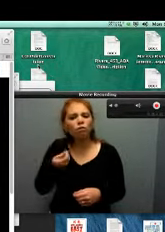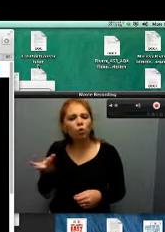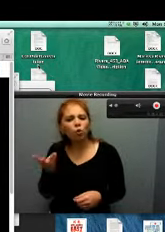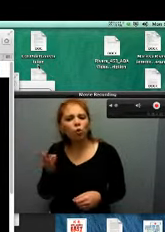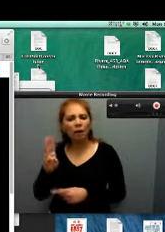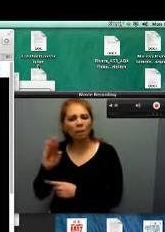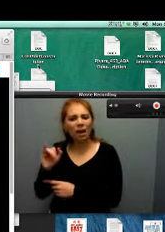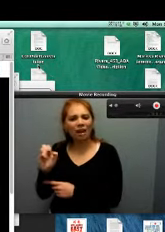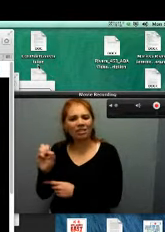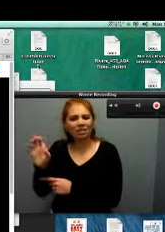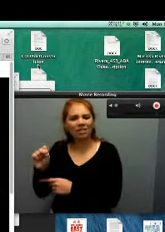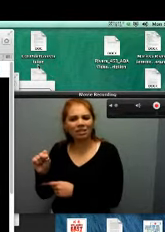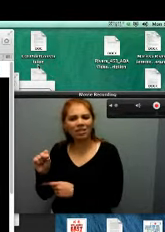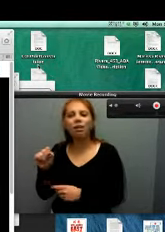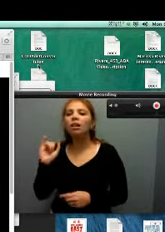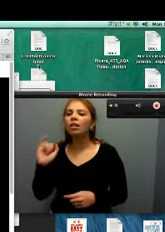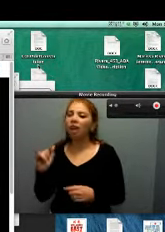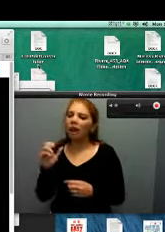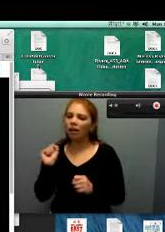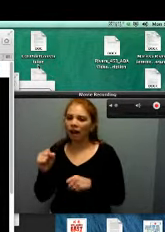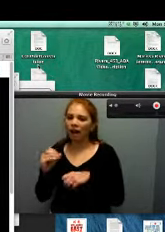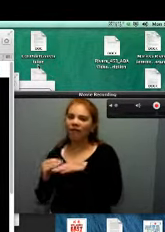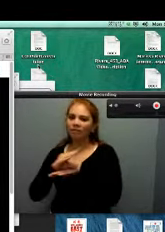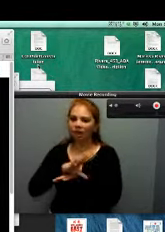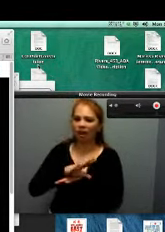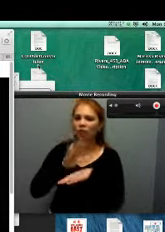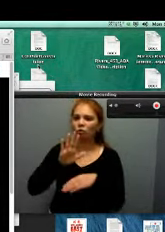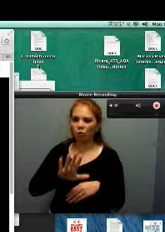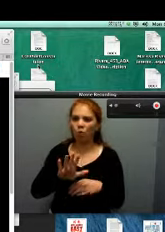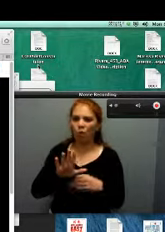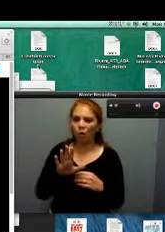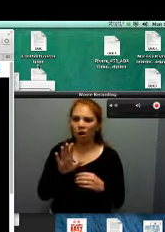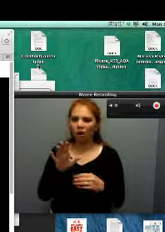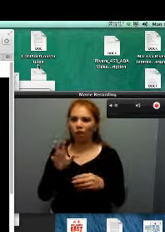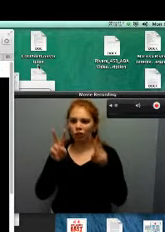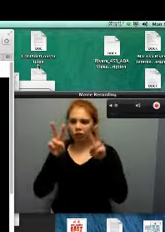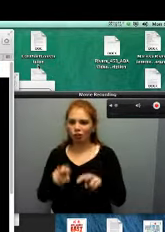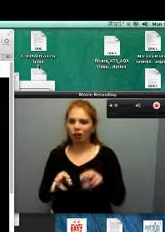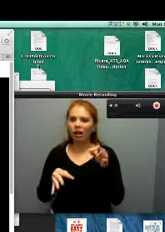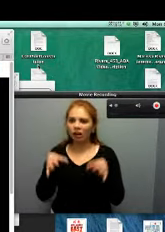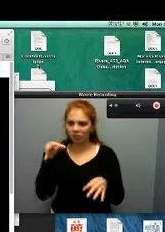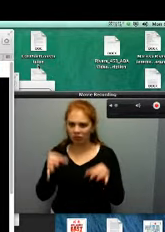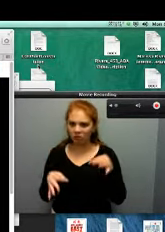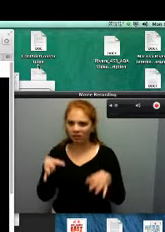biases that affect your judgment. I'll talk about each one.